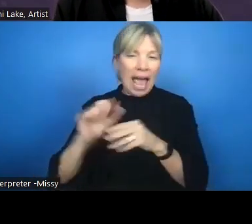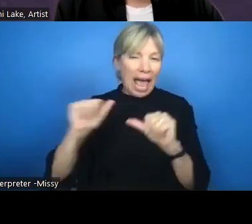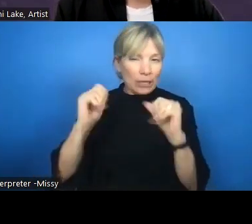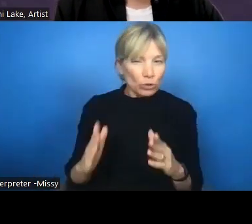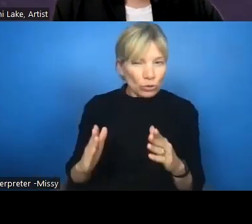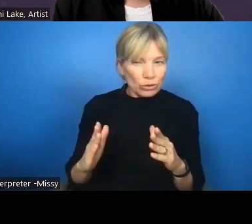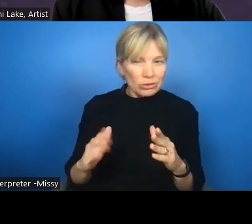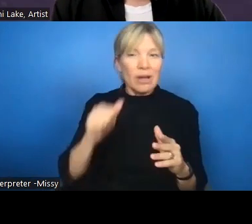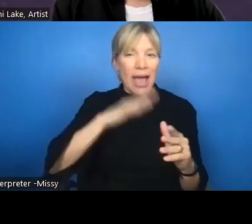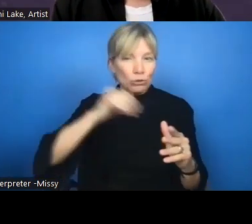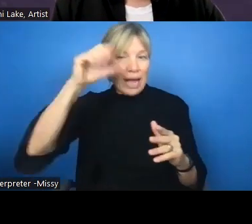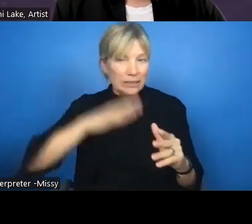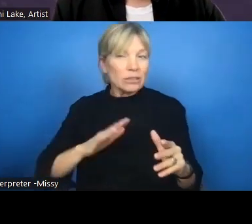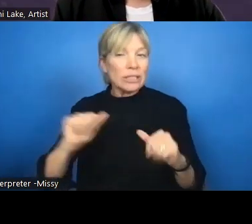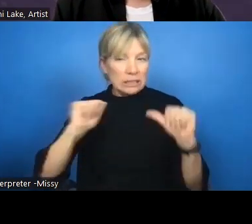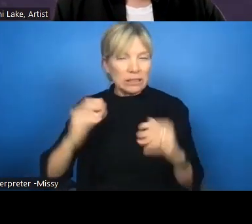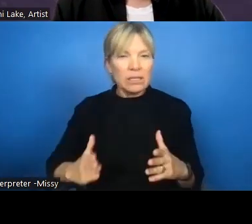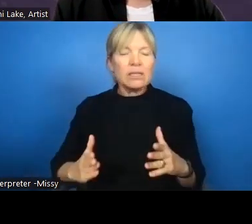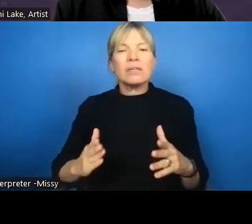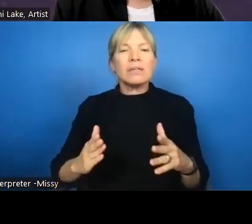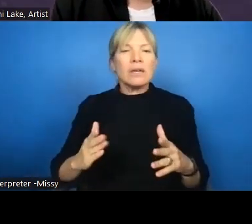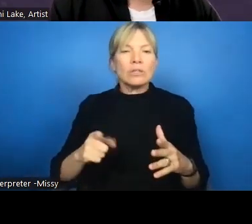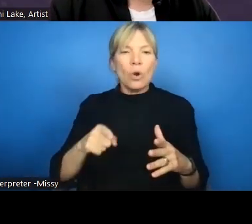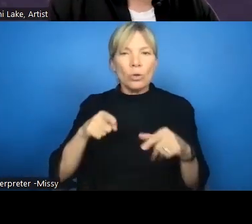and actress. So then in